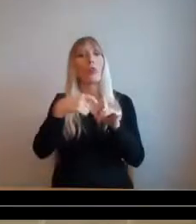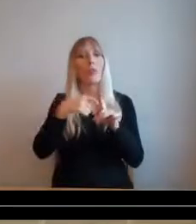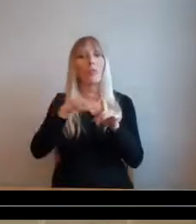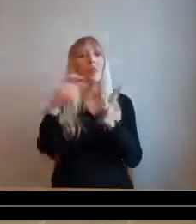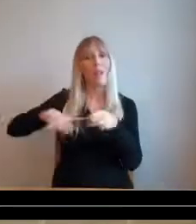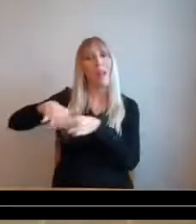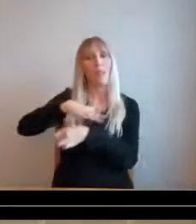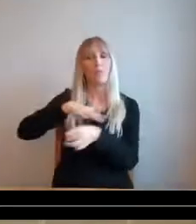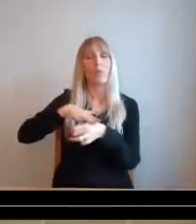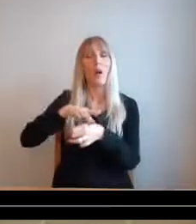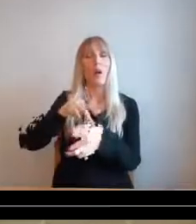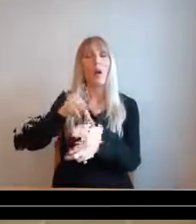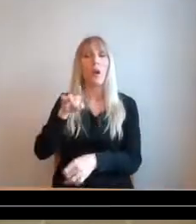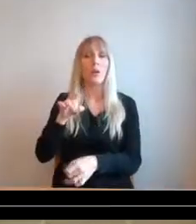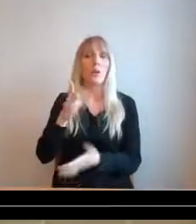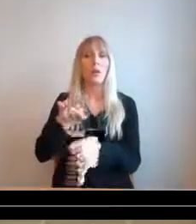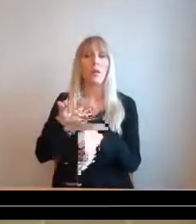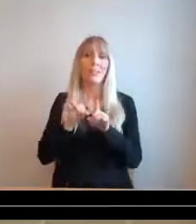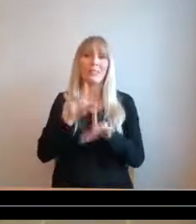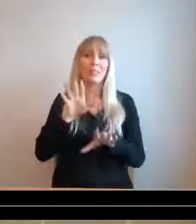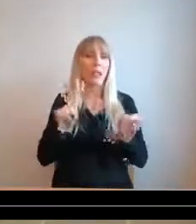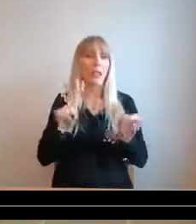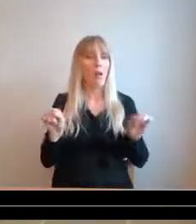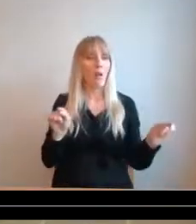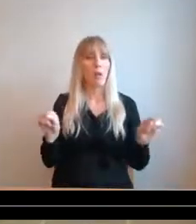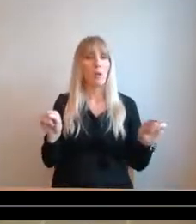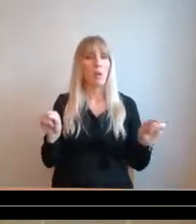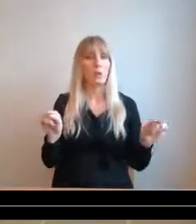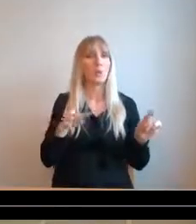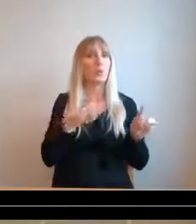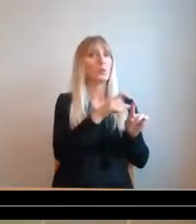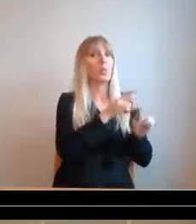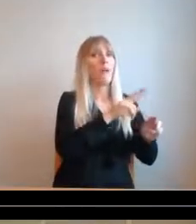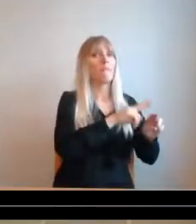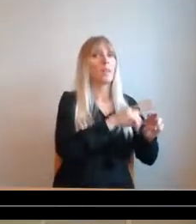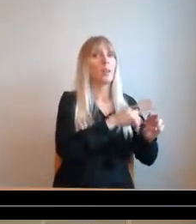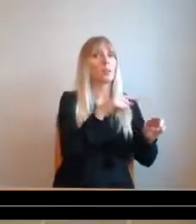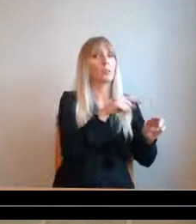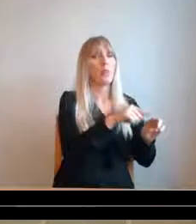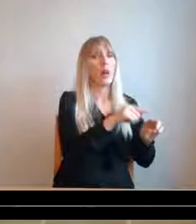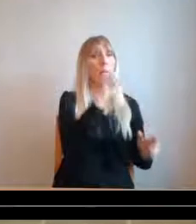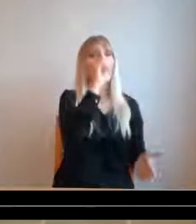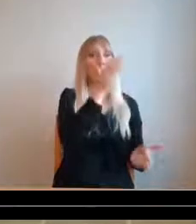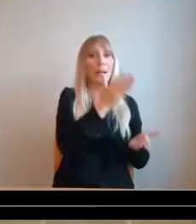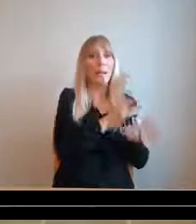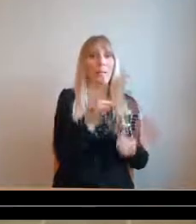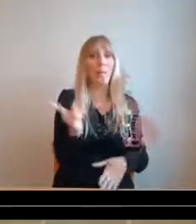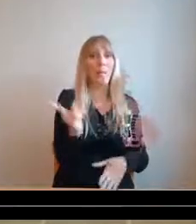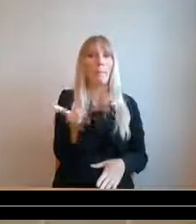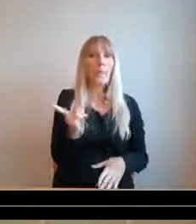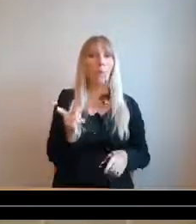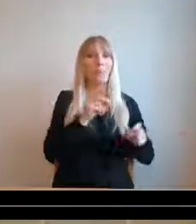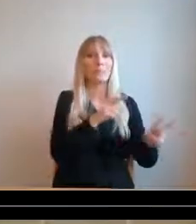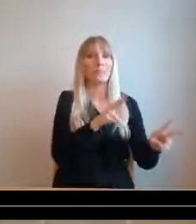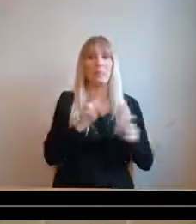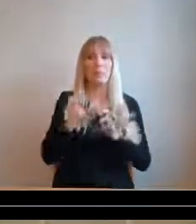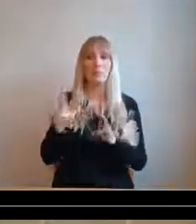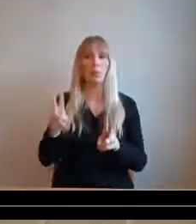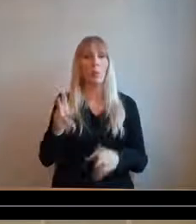on a similar basis to Dartford. So I believe both schemes will benefit from